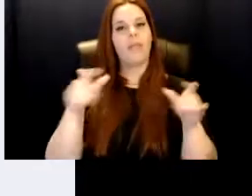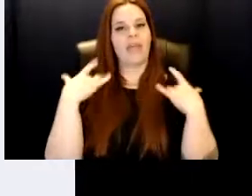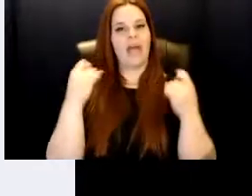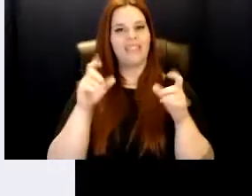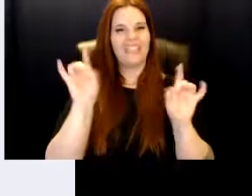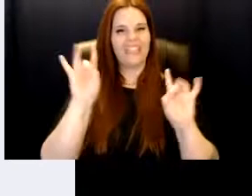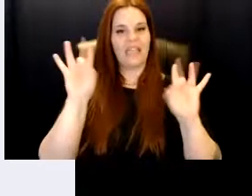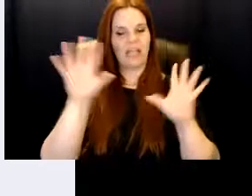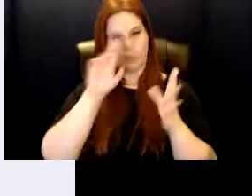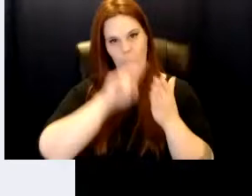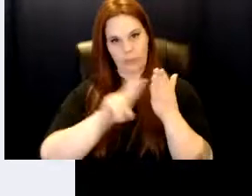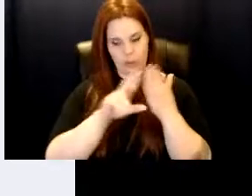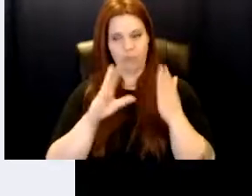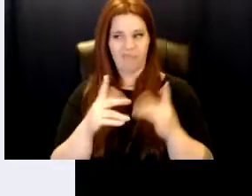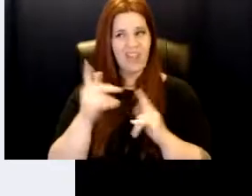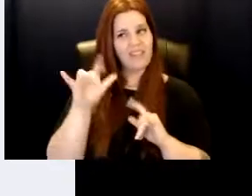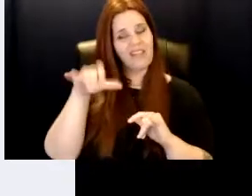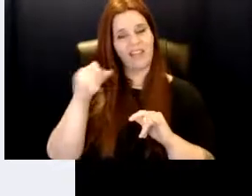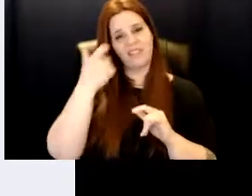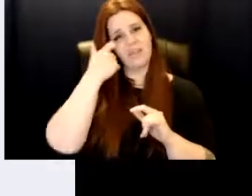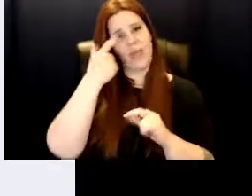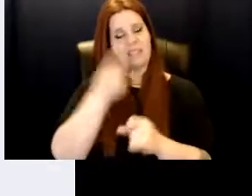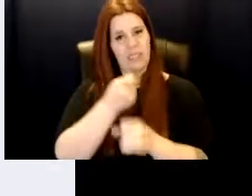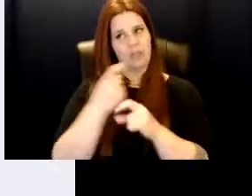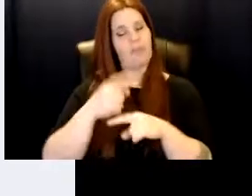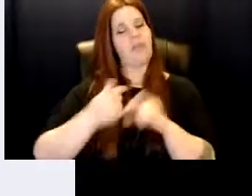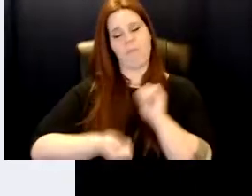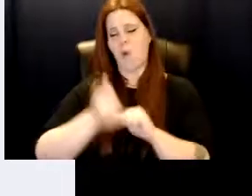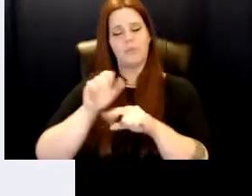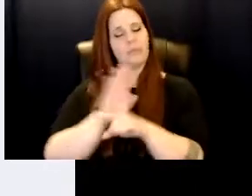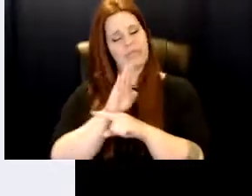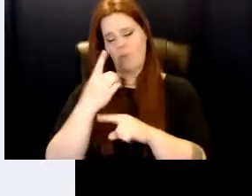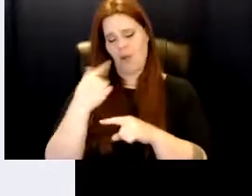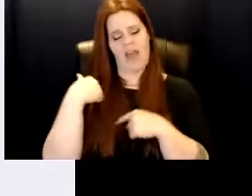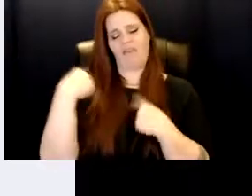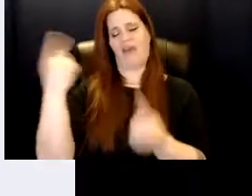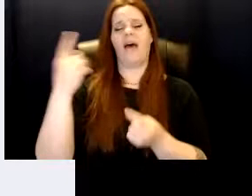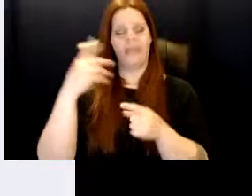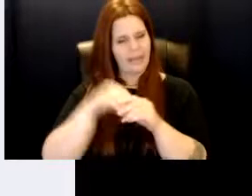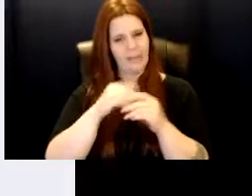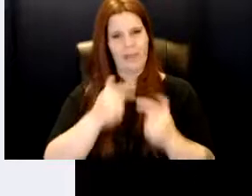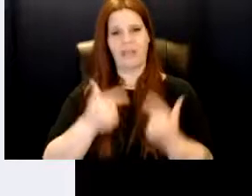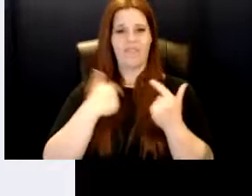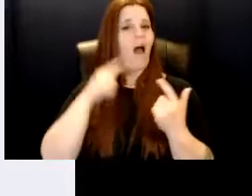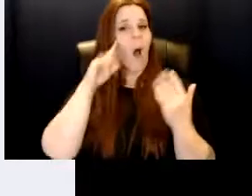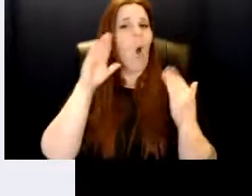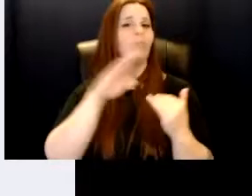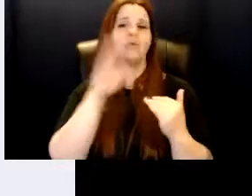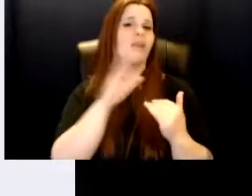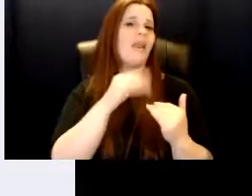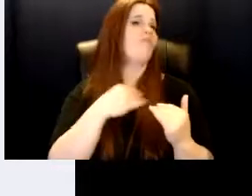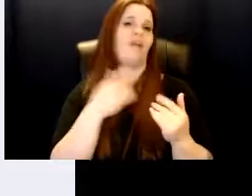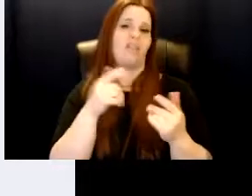yes, this past year has been the busiest one I've ever had in my life, and I hope to never have another year like